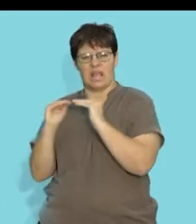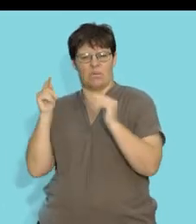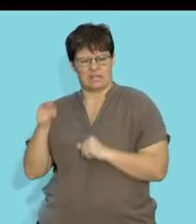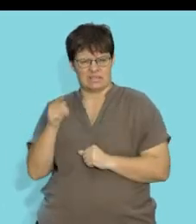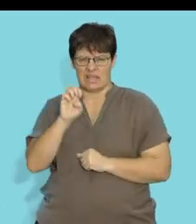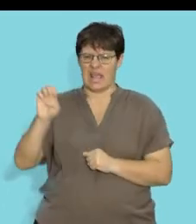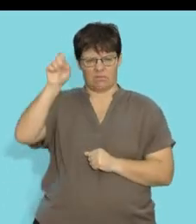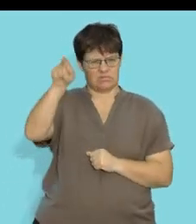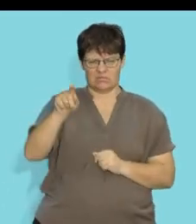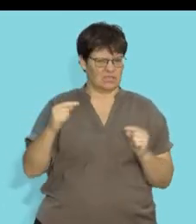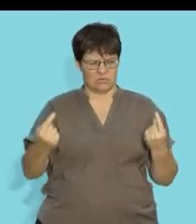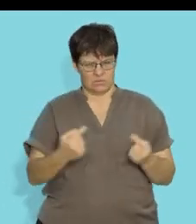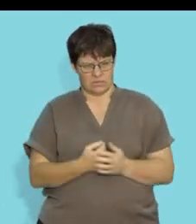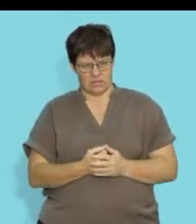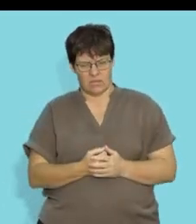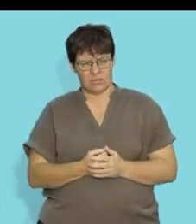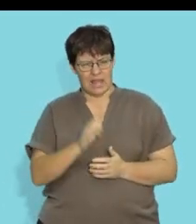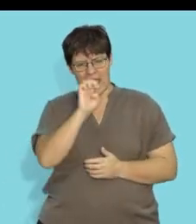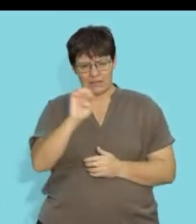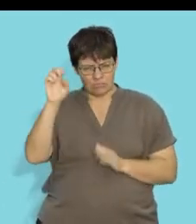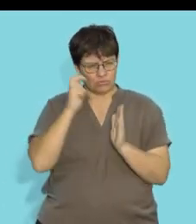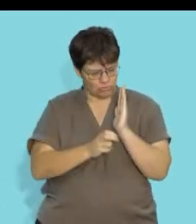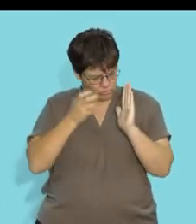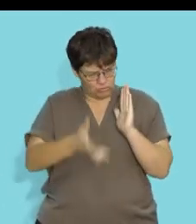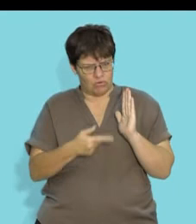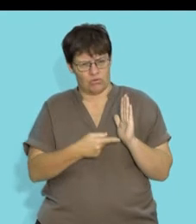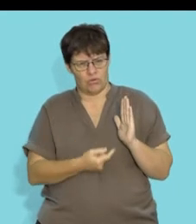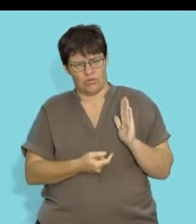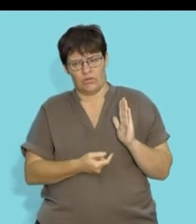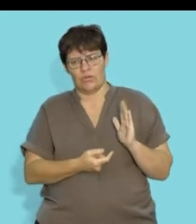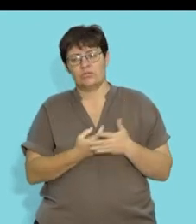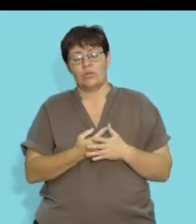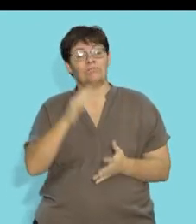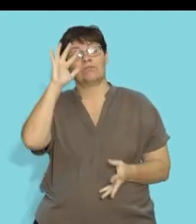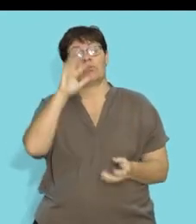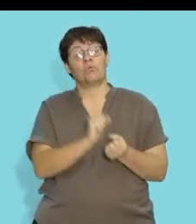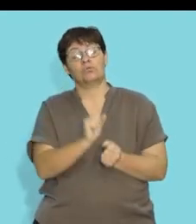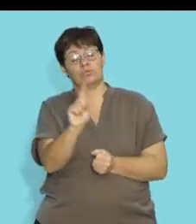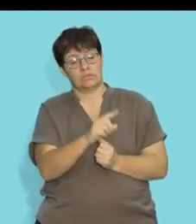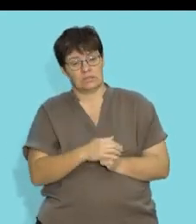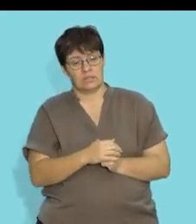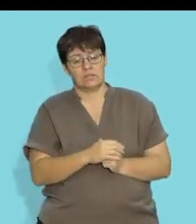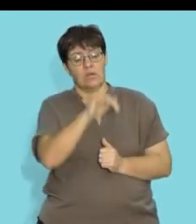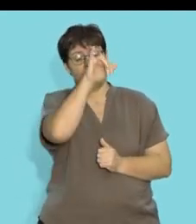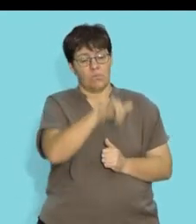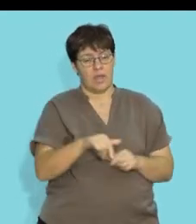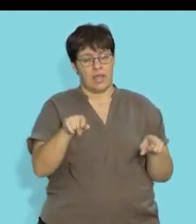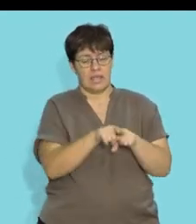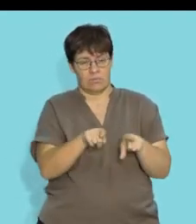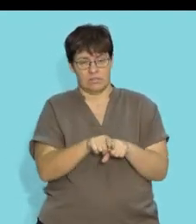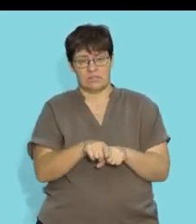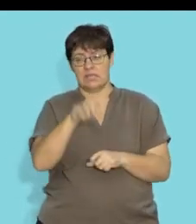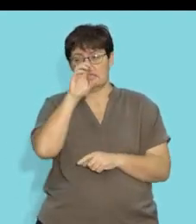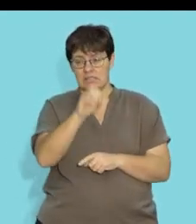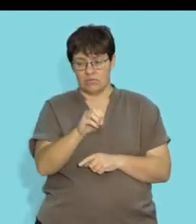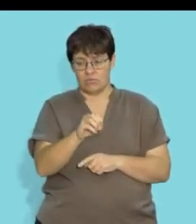can equate the exponents, because that's what the rule of exponents is. So the conclusion will be y